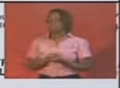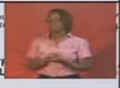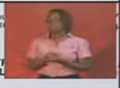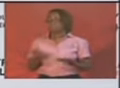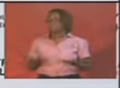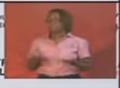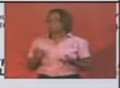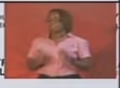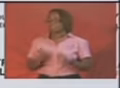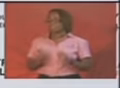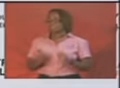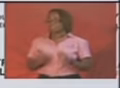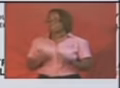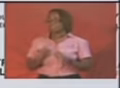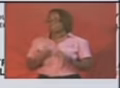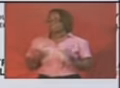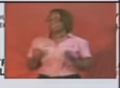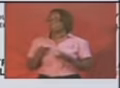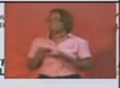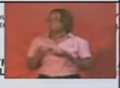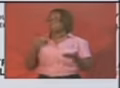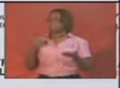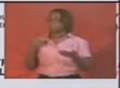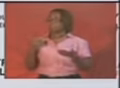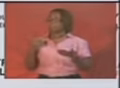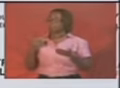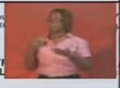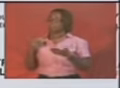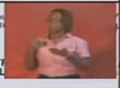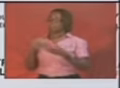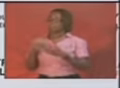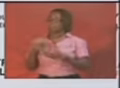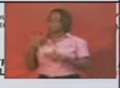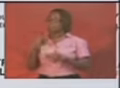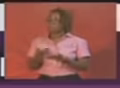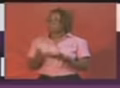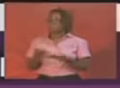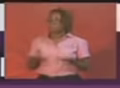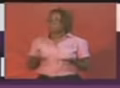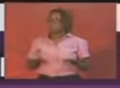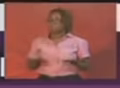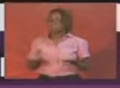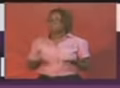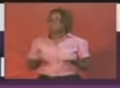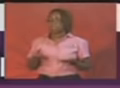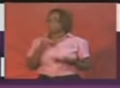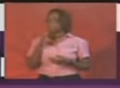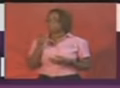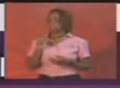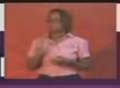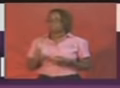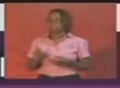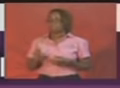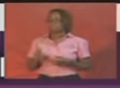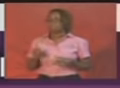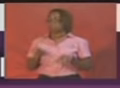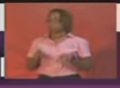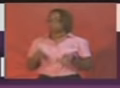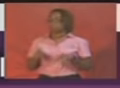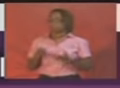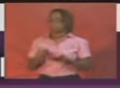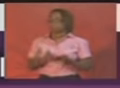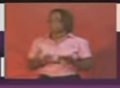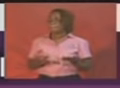Trinidad. I think that's unclear to some people along the way, and also whether people who are still abroad and having problems getting